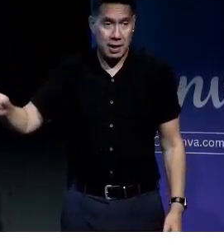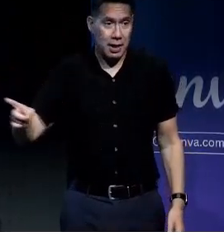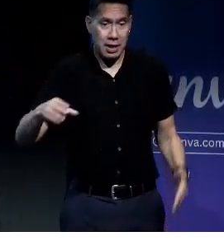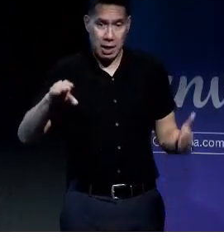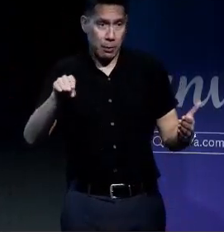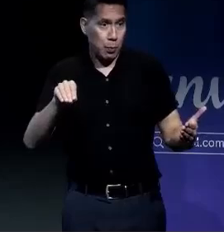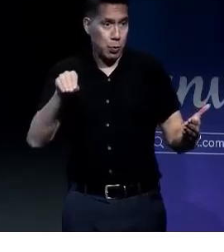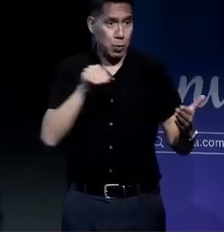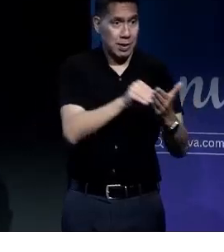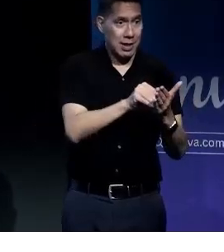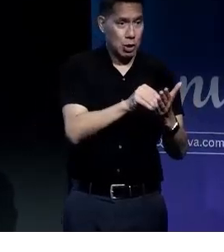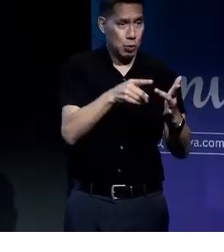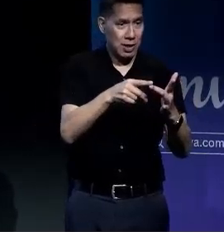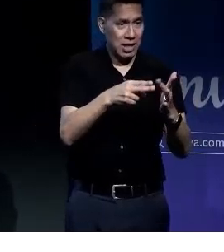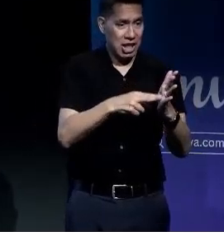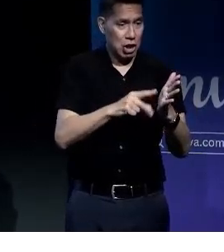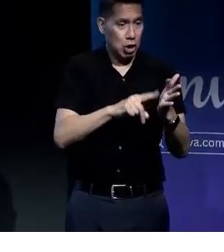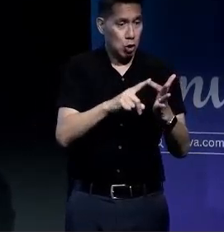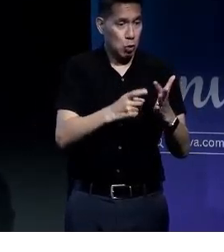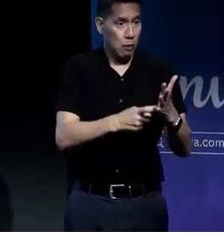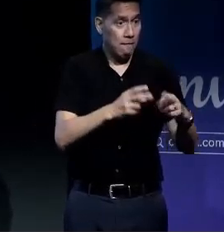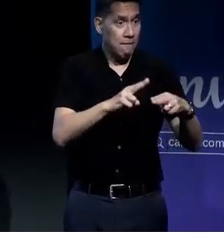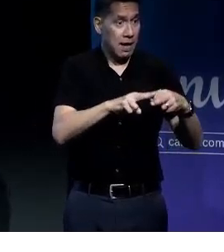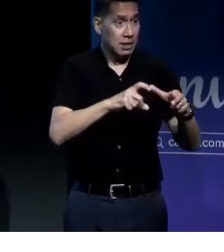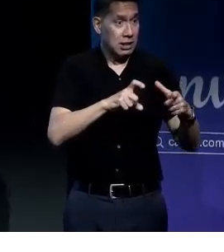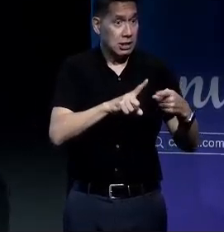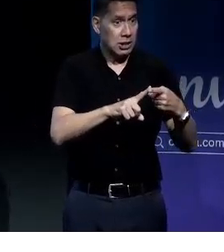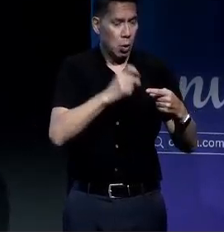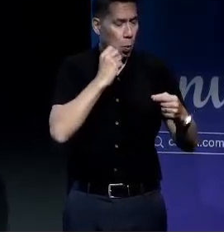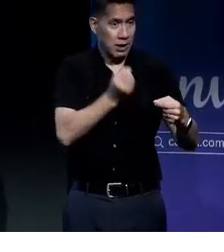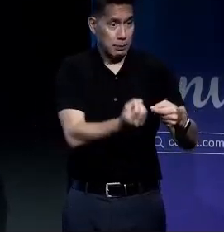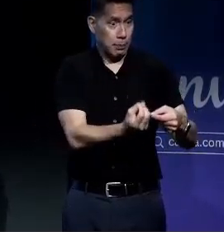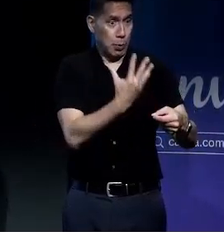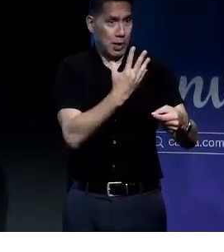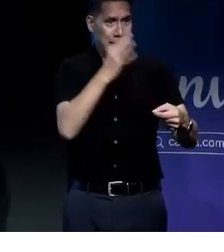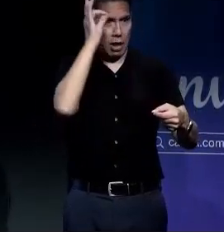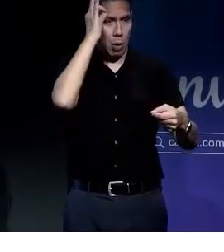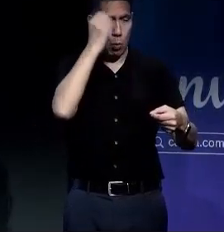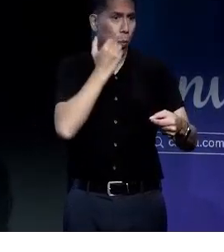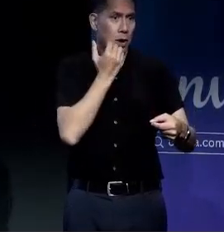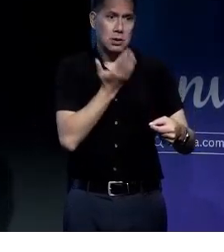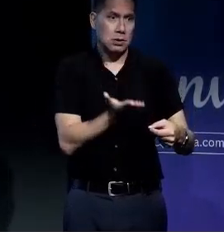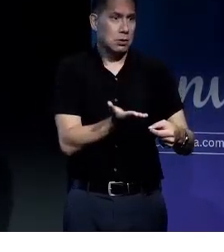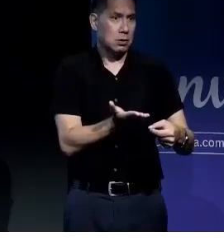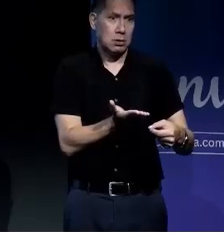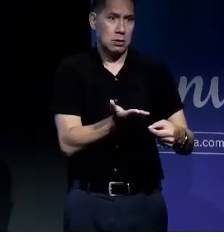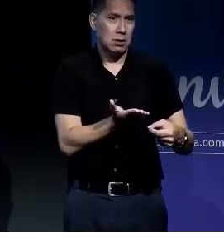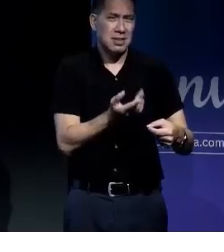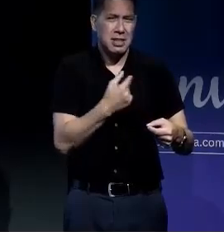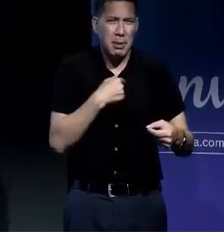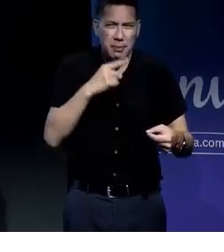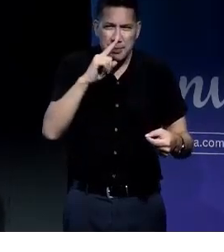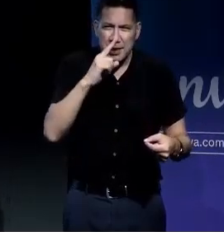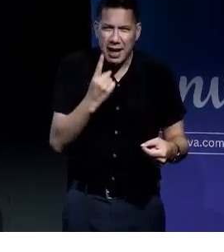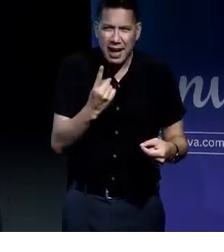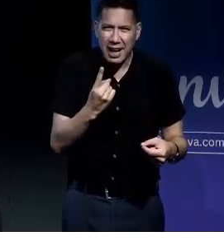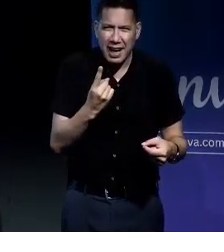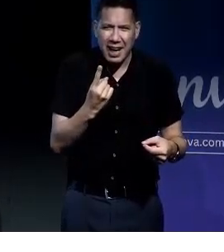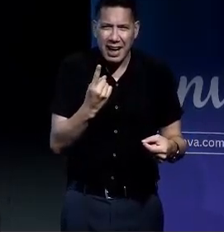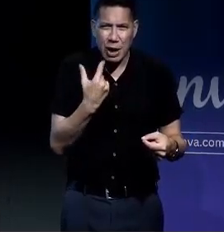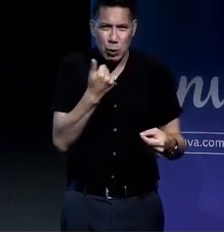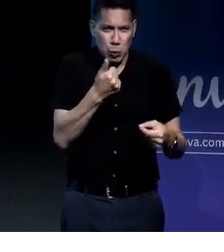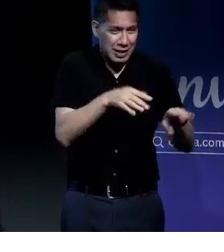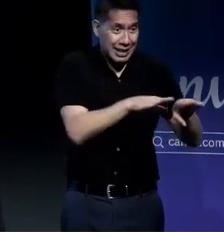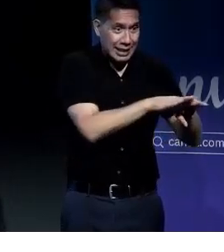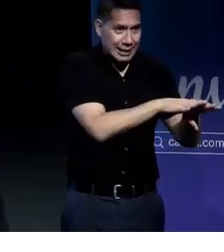an interface, it is going to always jump out at you. So you can't get a good,